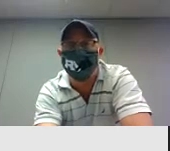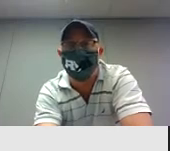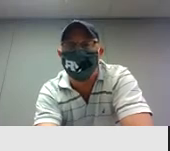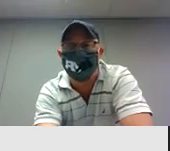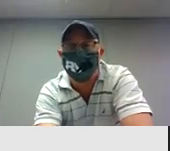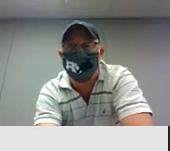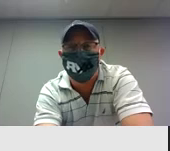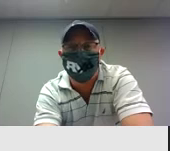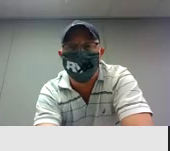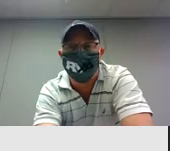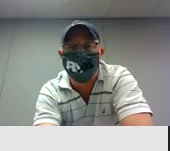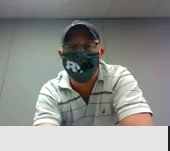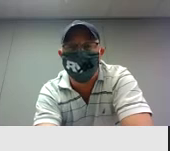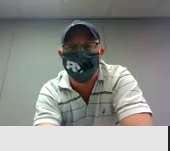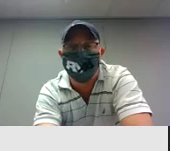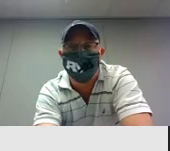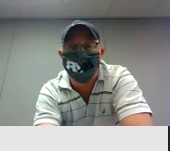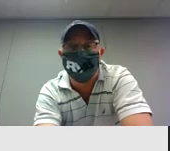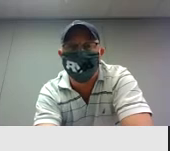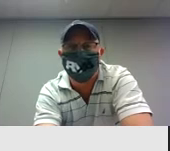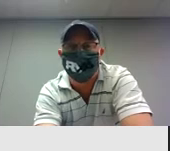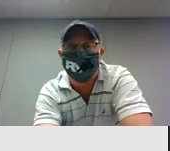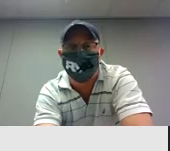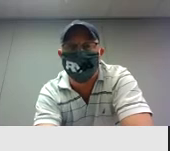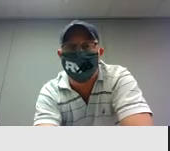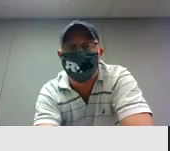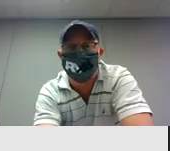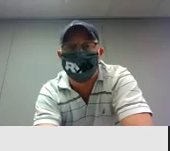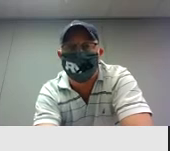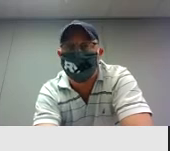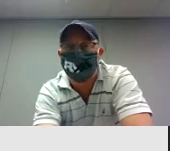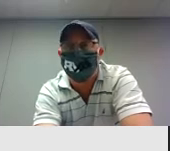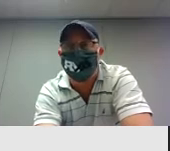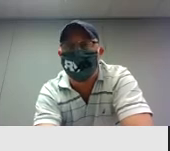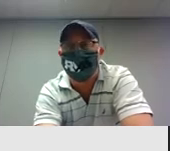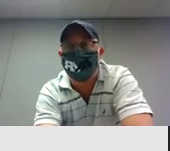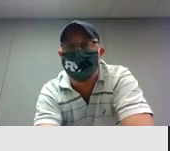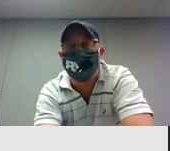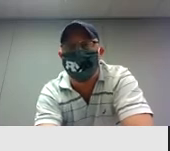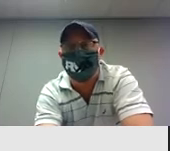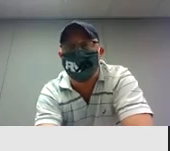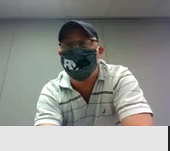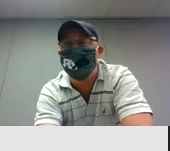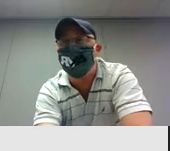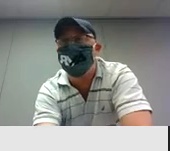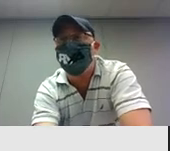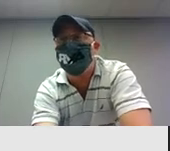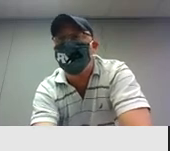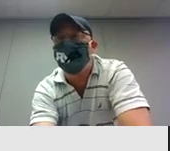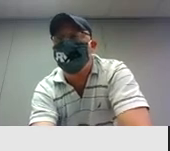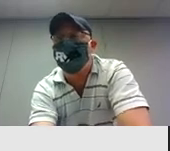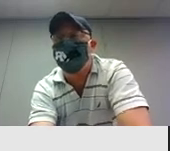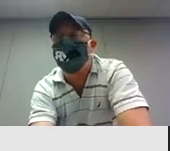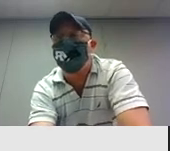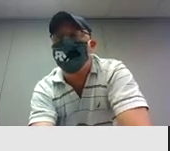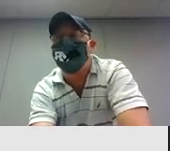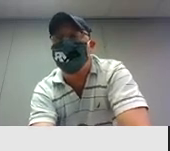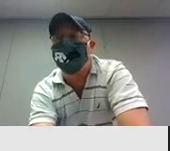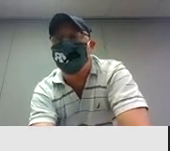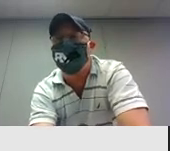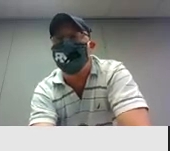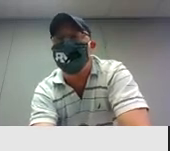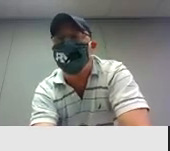know. And can I request that the captioner, can you type a few test things so I can see that it's coming across on YouTube,